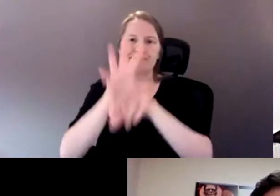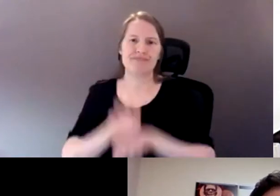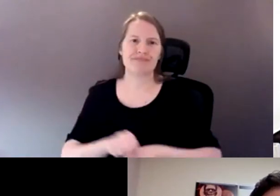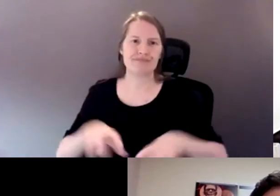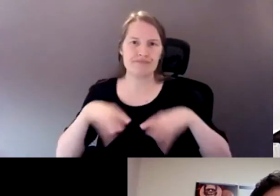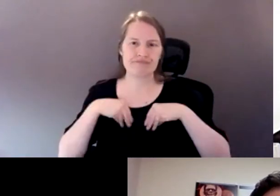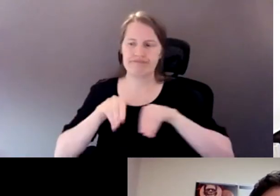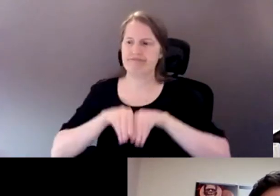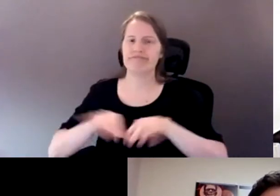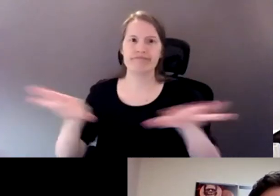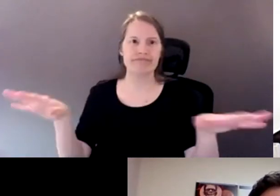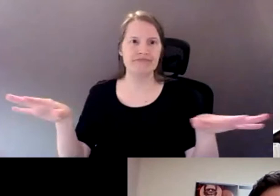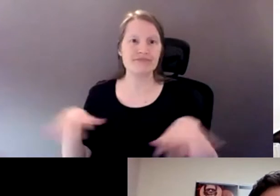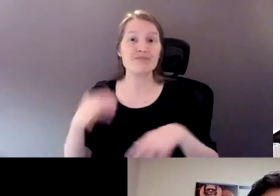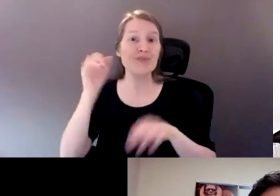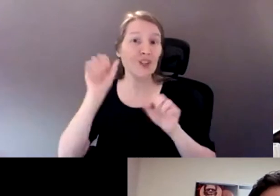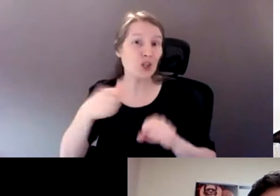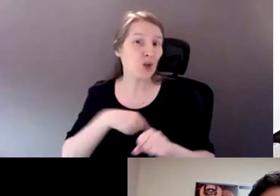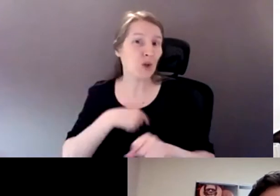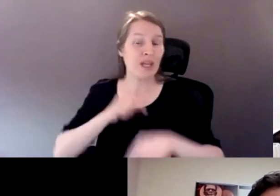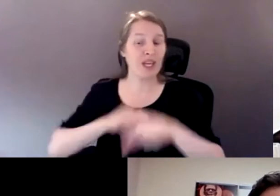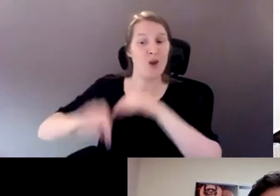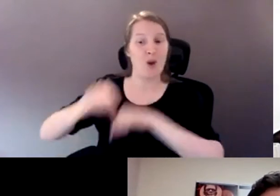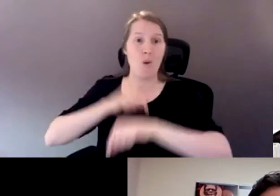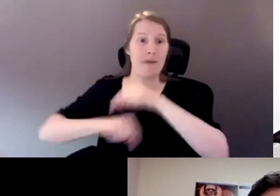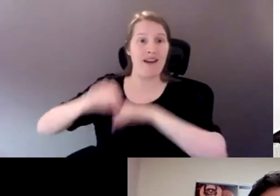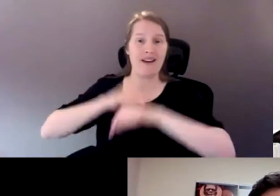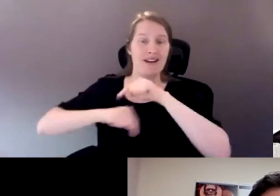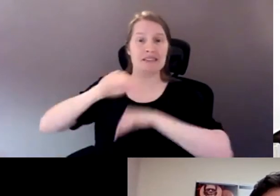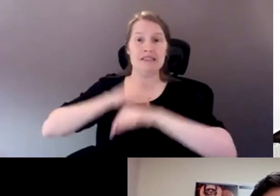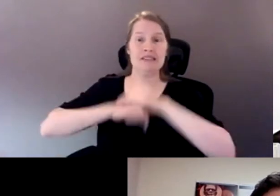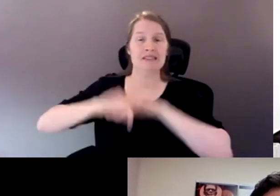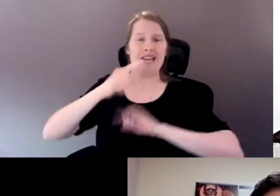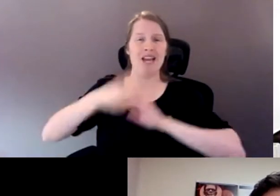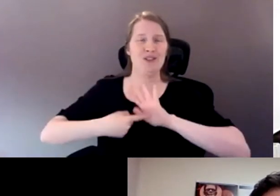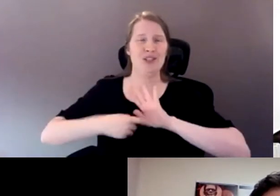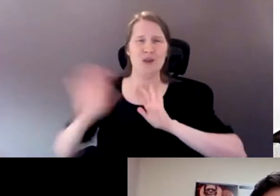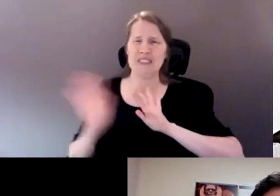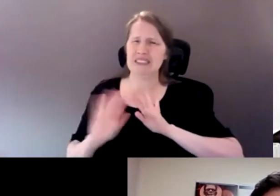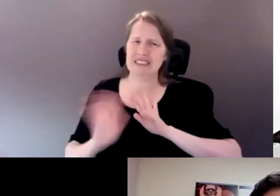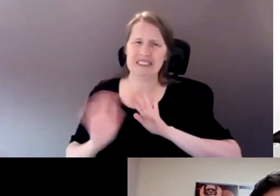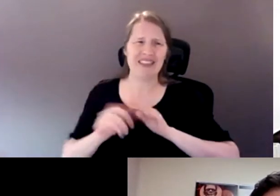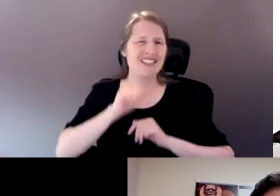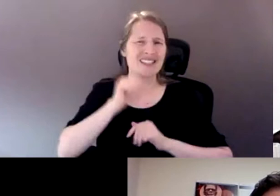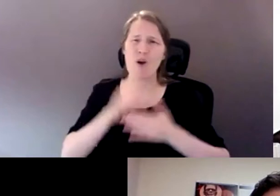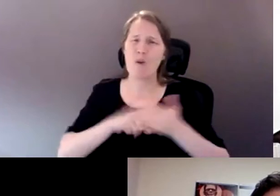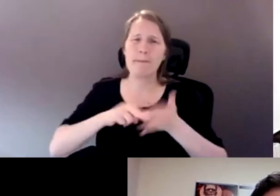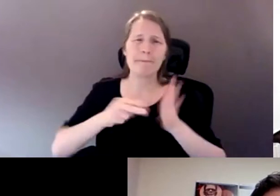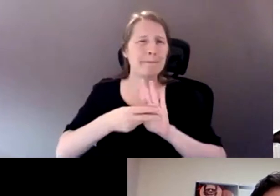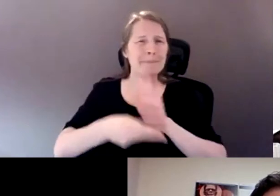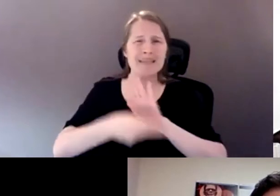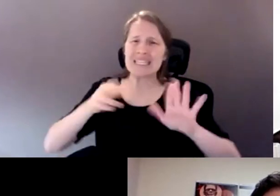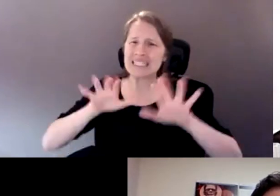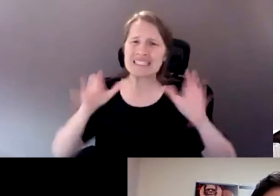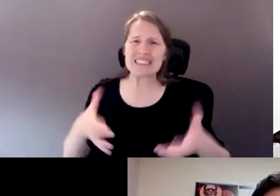And so this idea that we can go back and show that that's not how the category worked when it was first